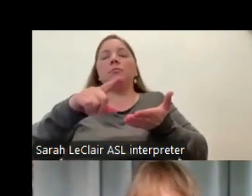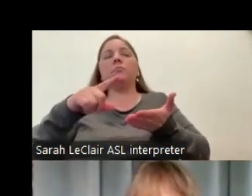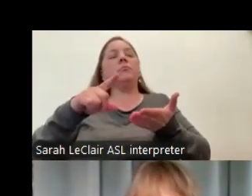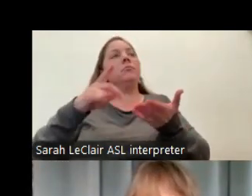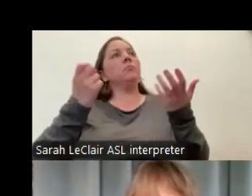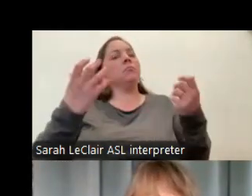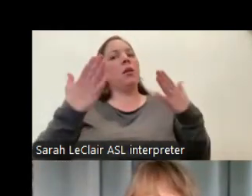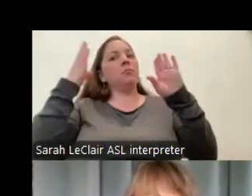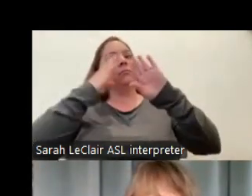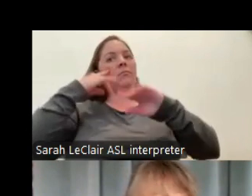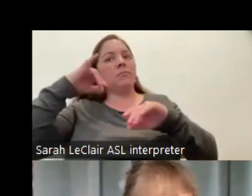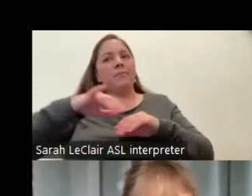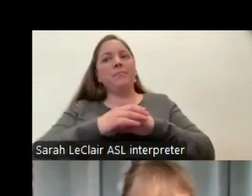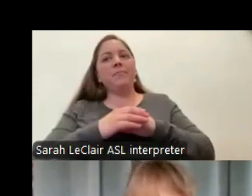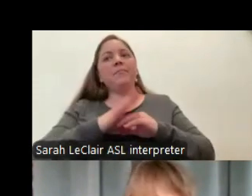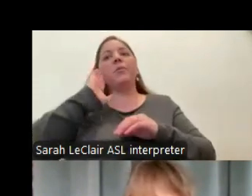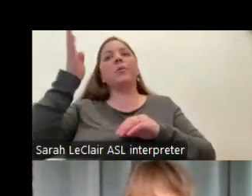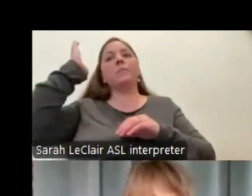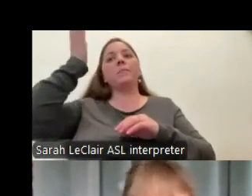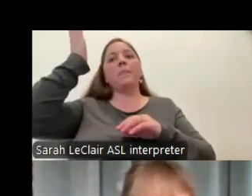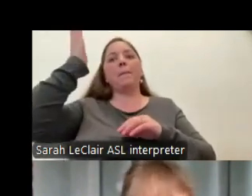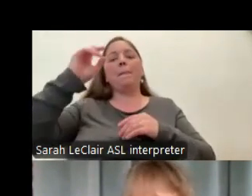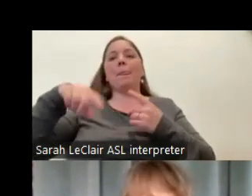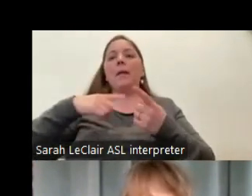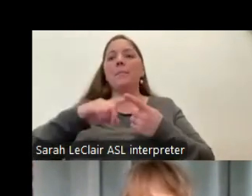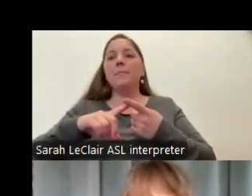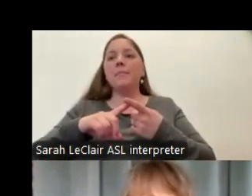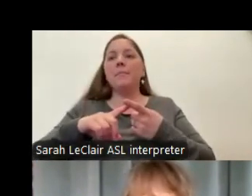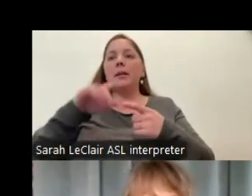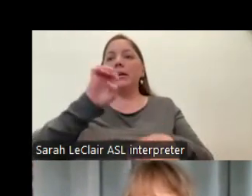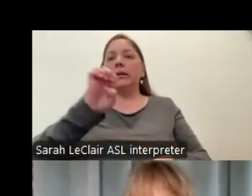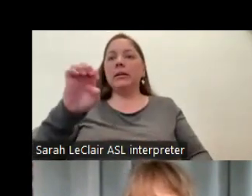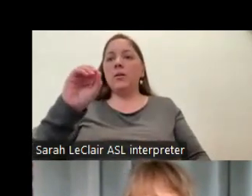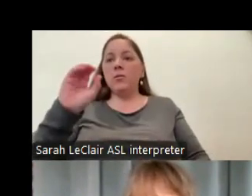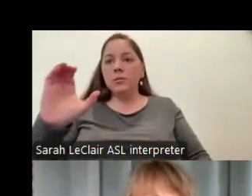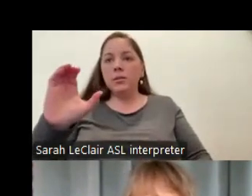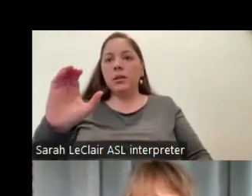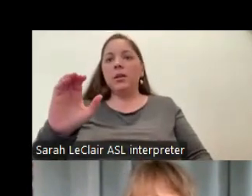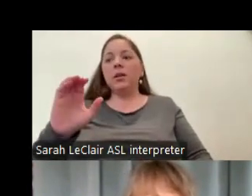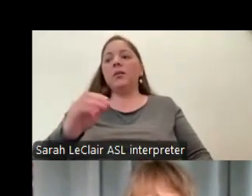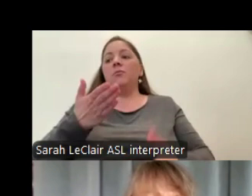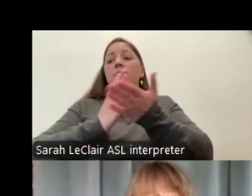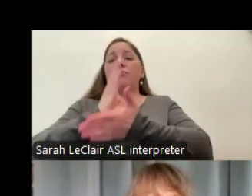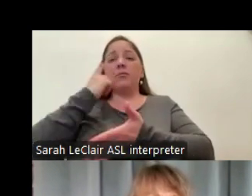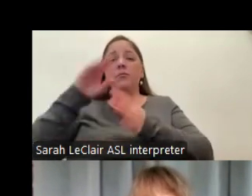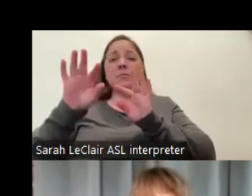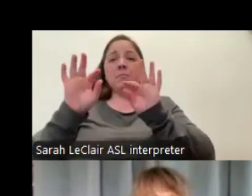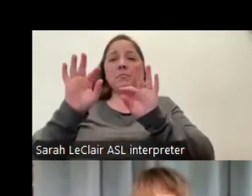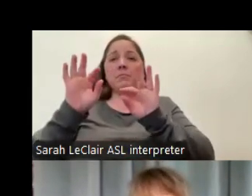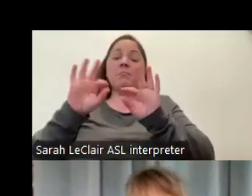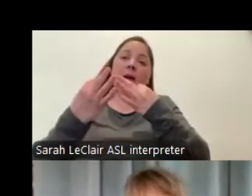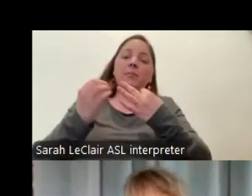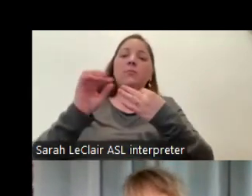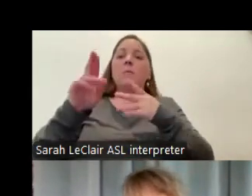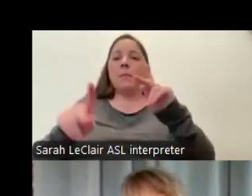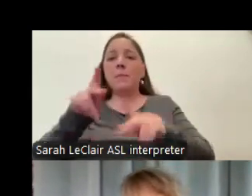be having presentations based on the EEOC, the rights of people, free training, what could